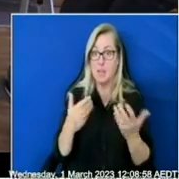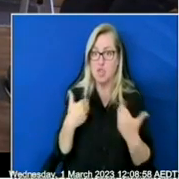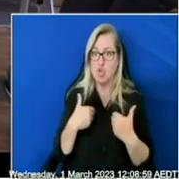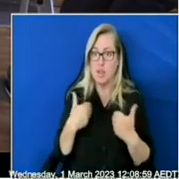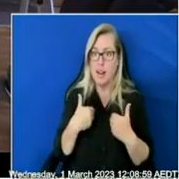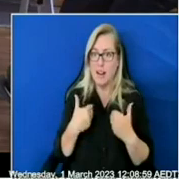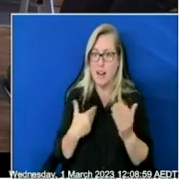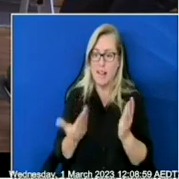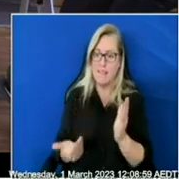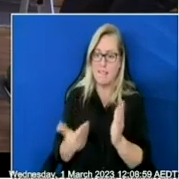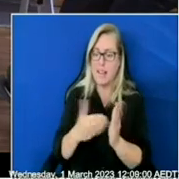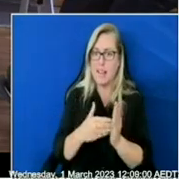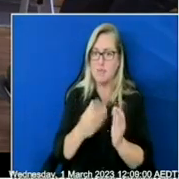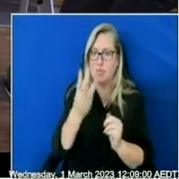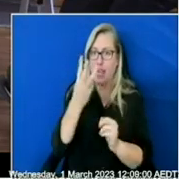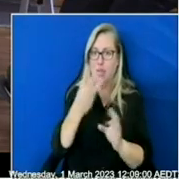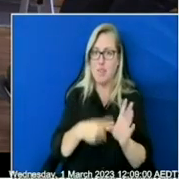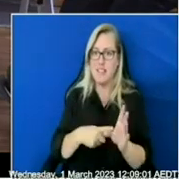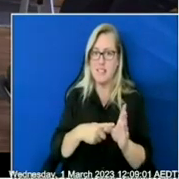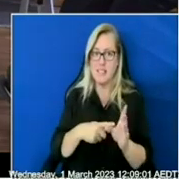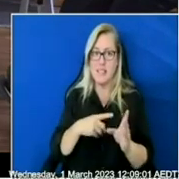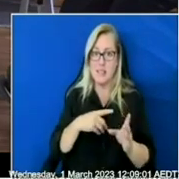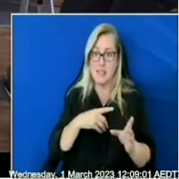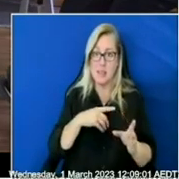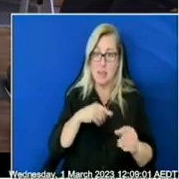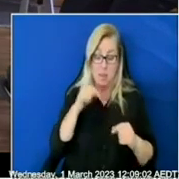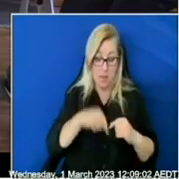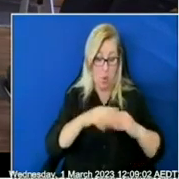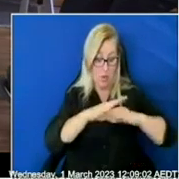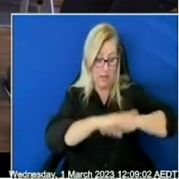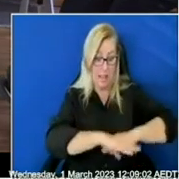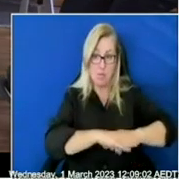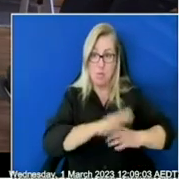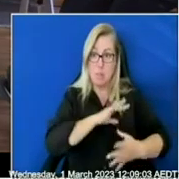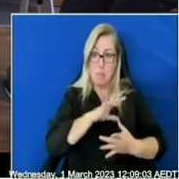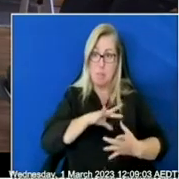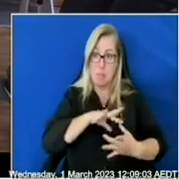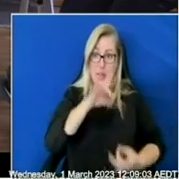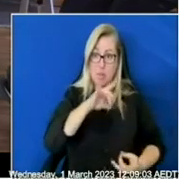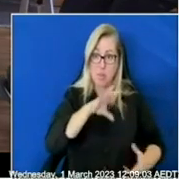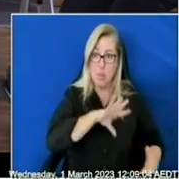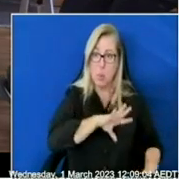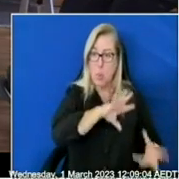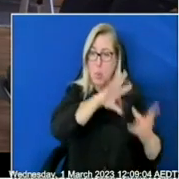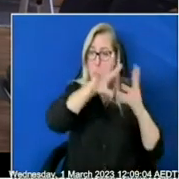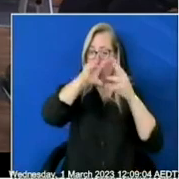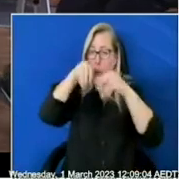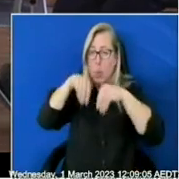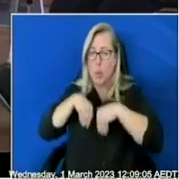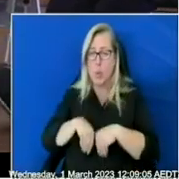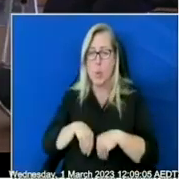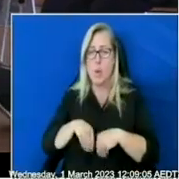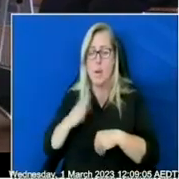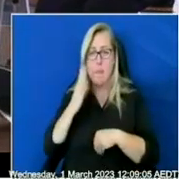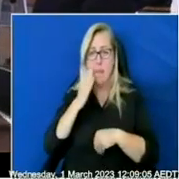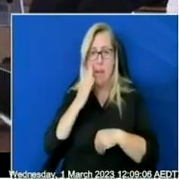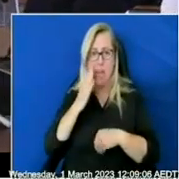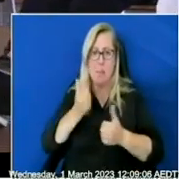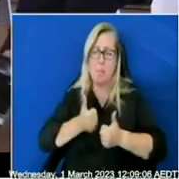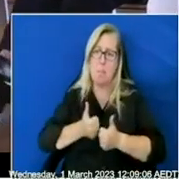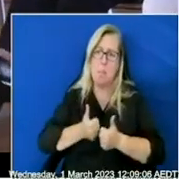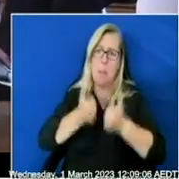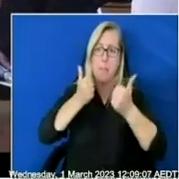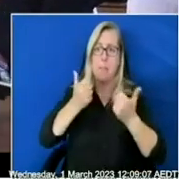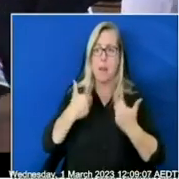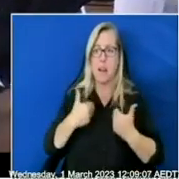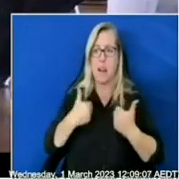spirit, the power of this place for Mum. And this was her home. On another level. Yeah. Can you tell the story, the commission's story? I love the